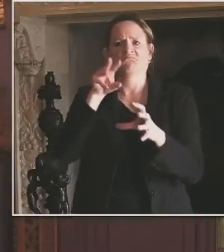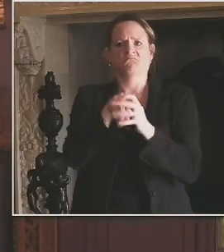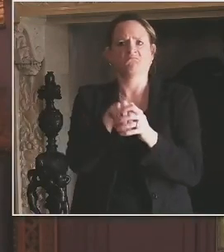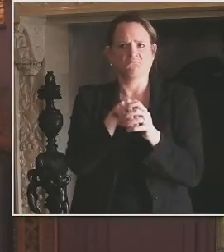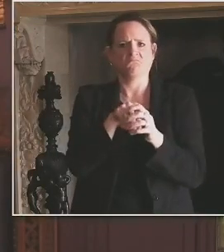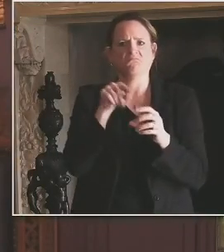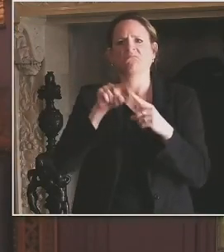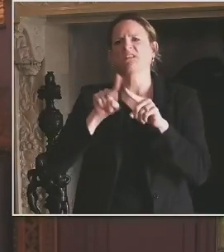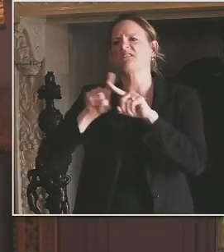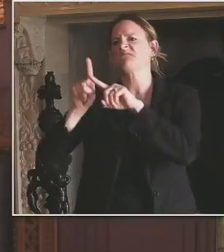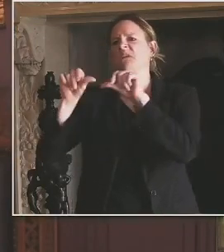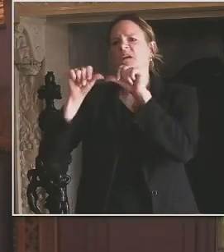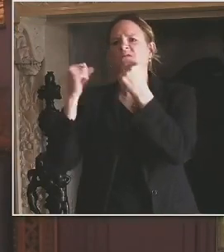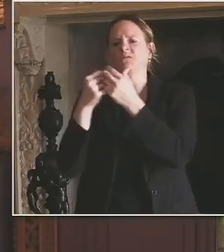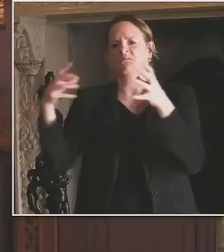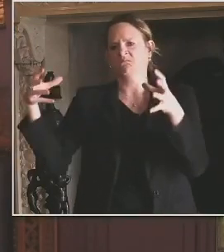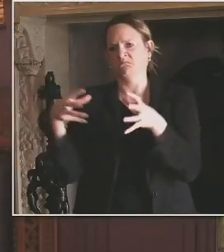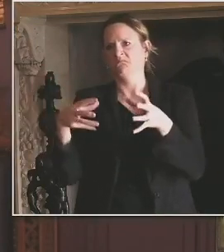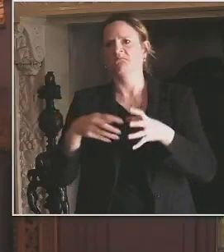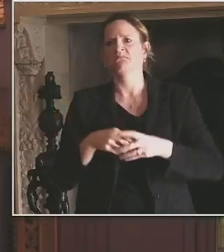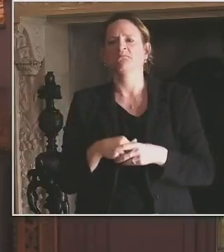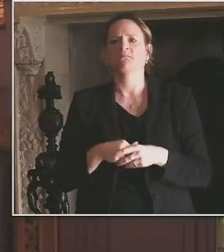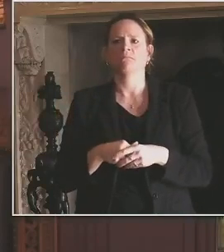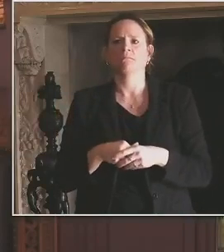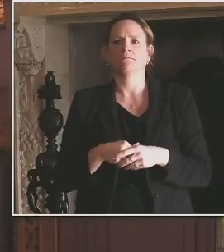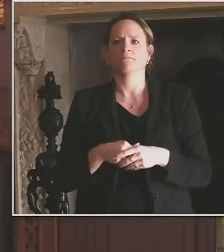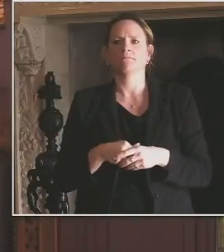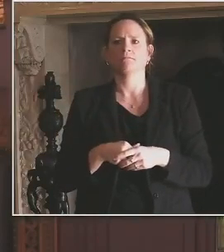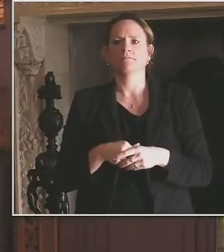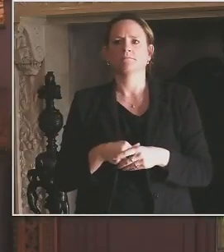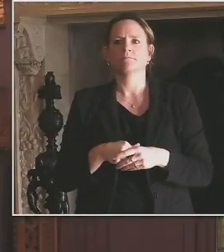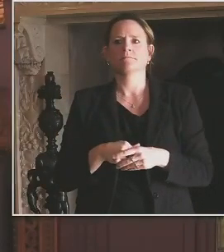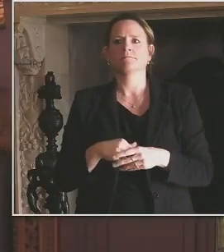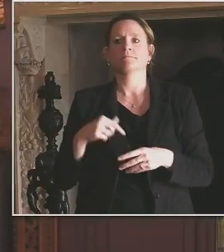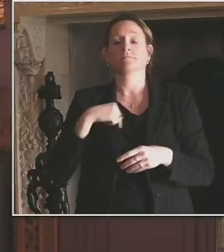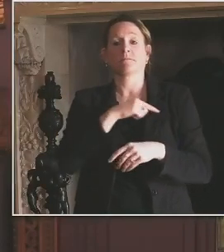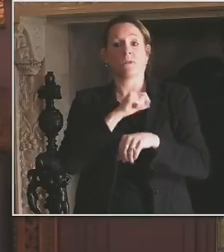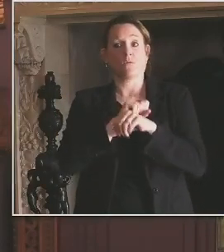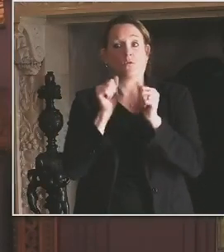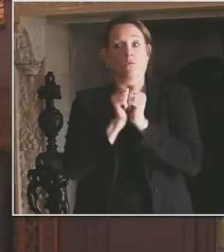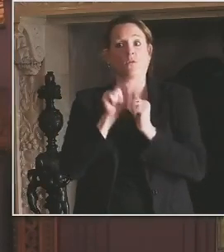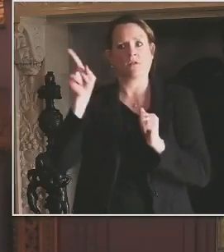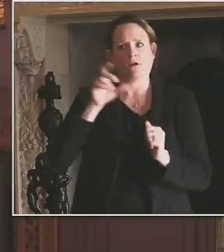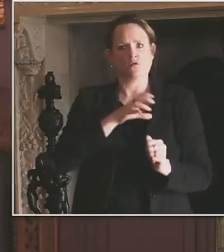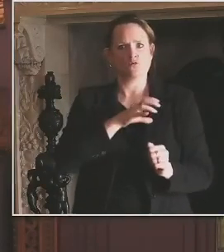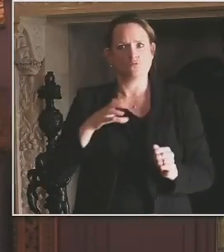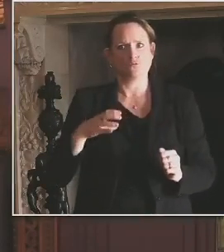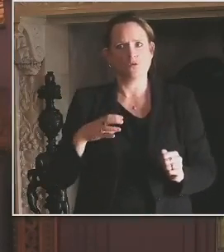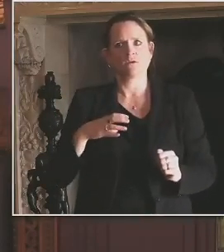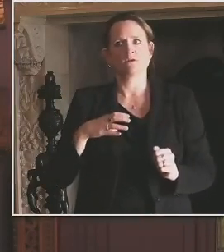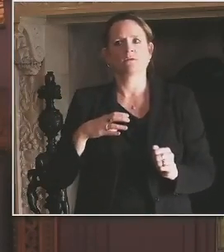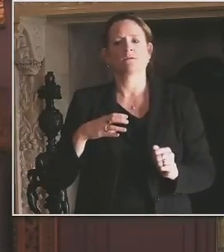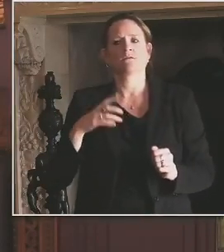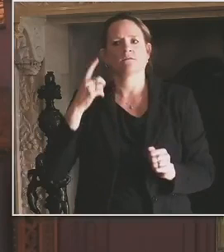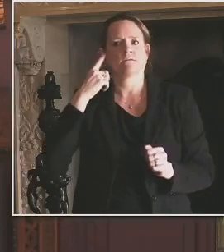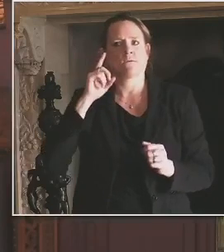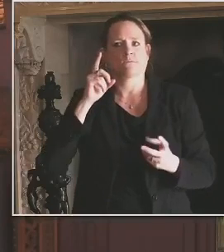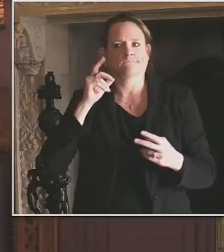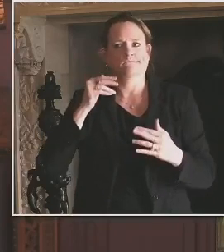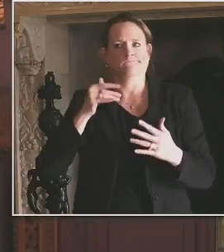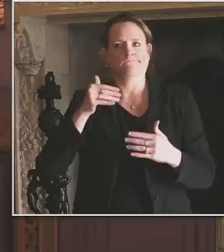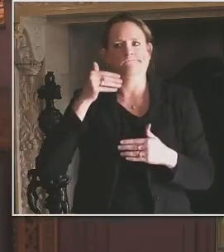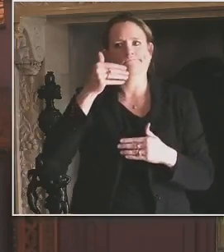work with the congressional delegation, is to the next round of CARES funding